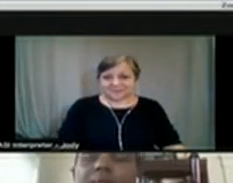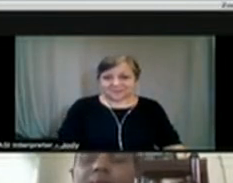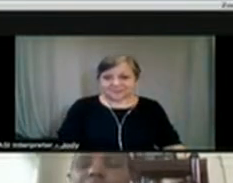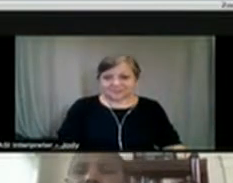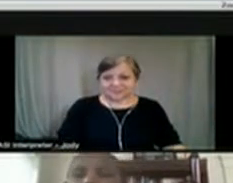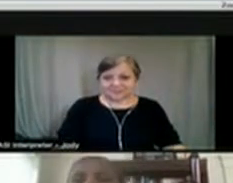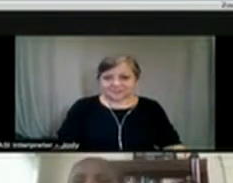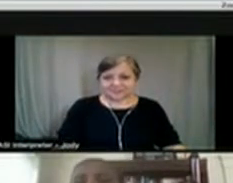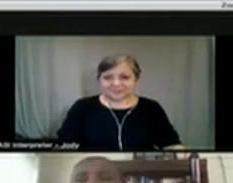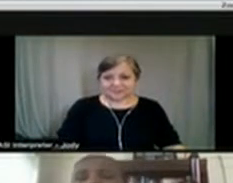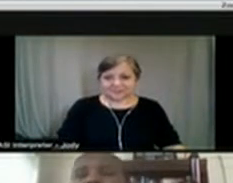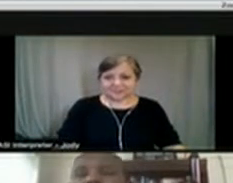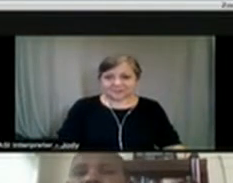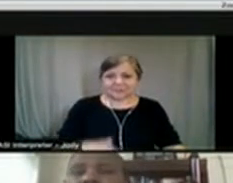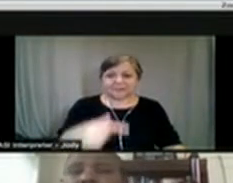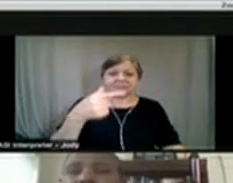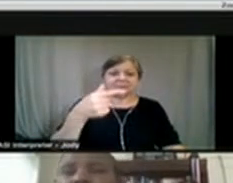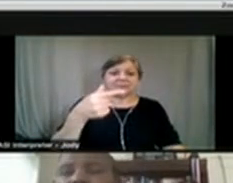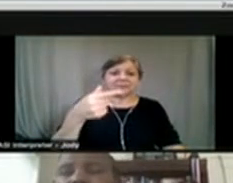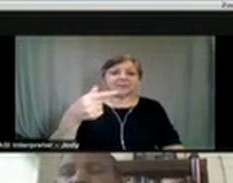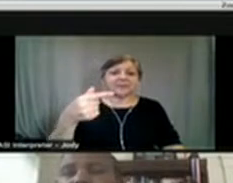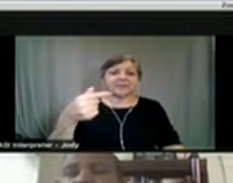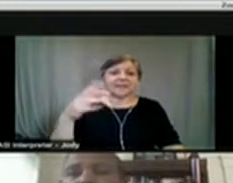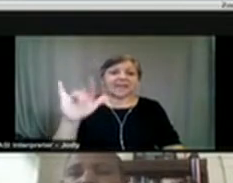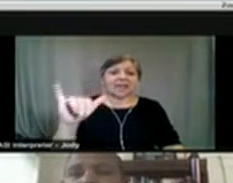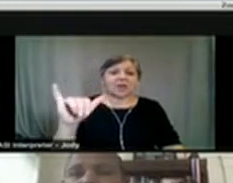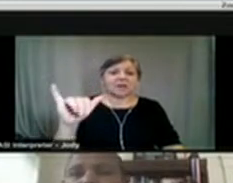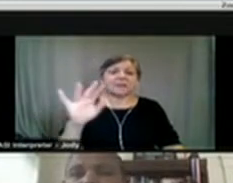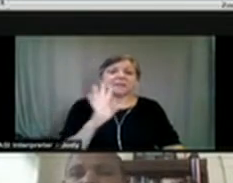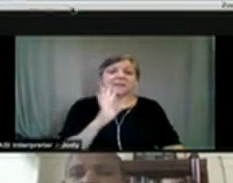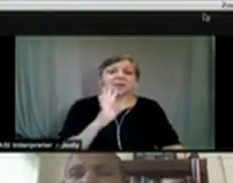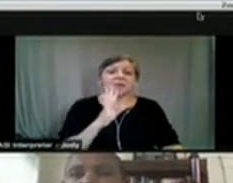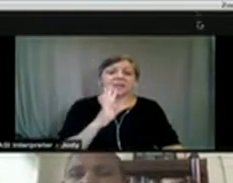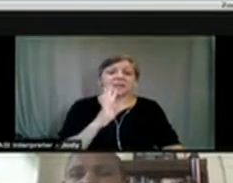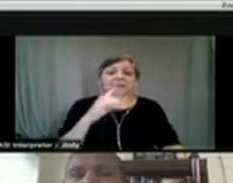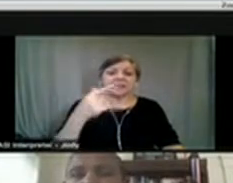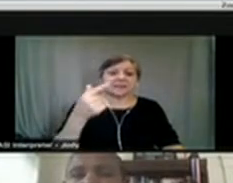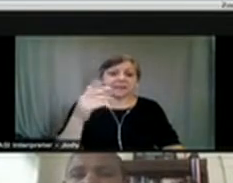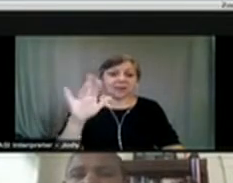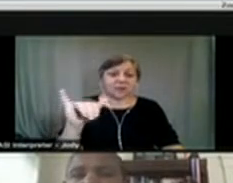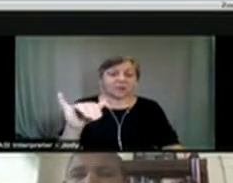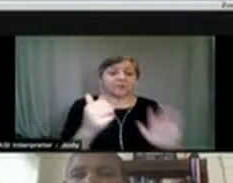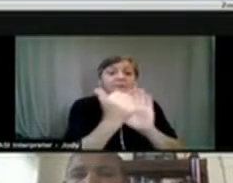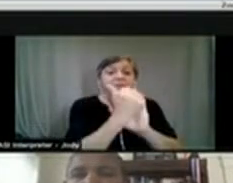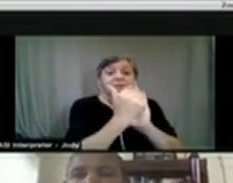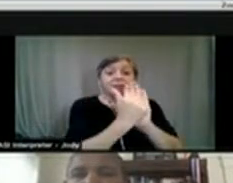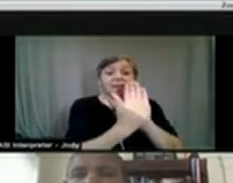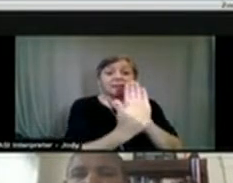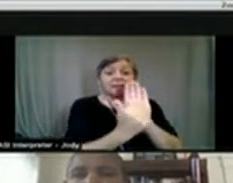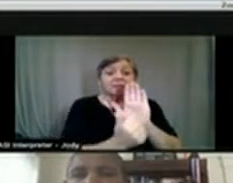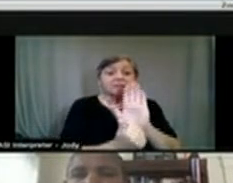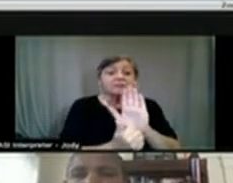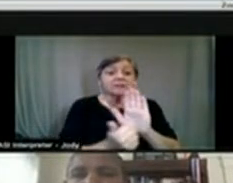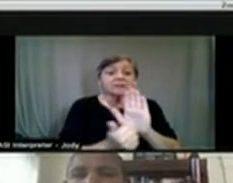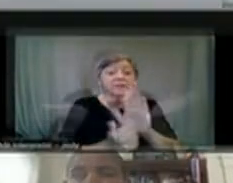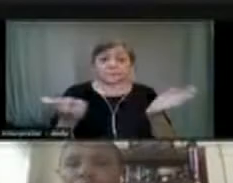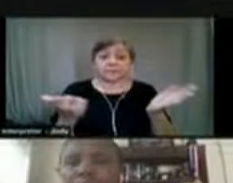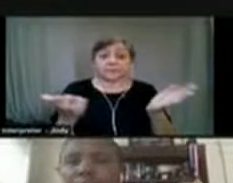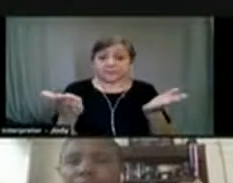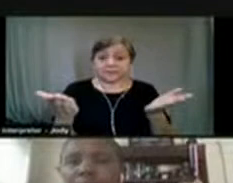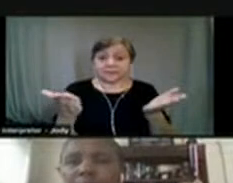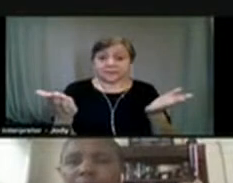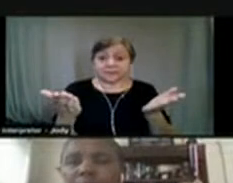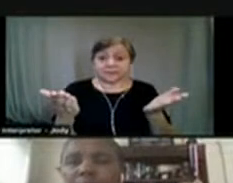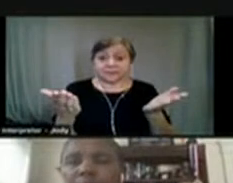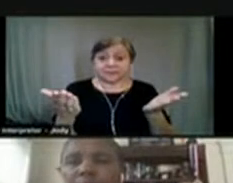Okay, so this evening's agenda is as follows. We will first cover a